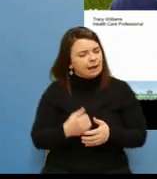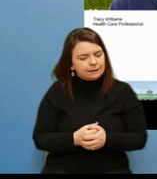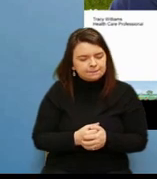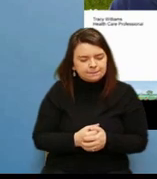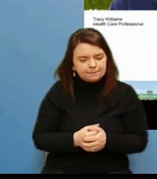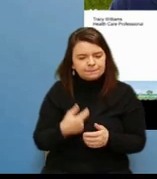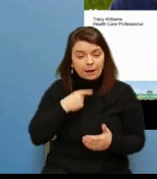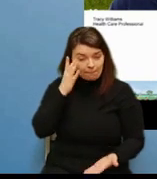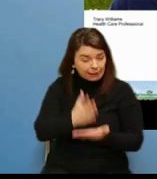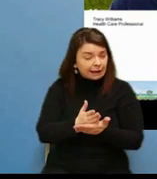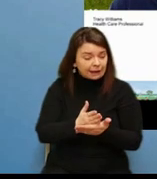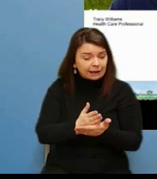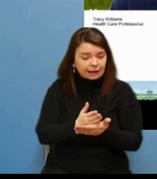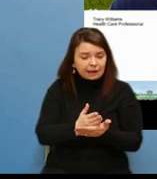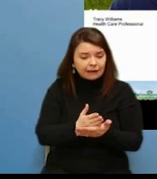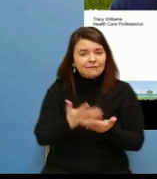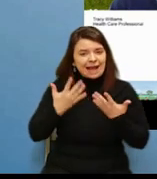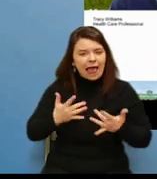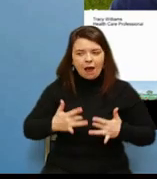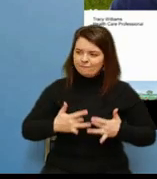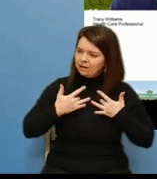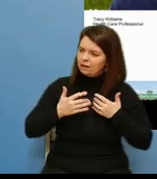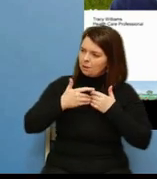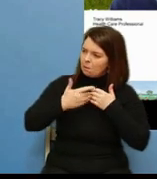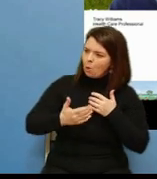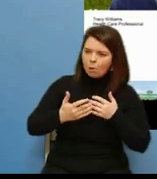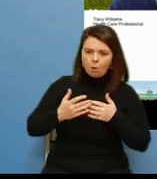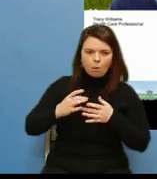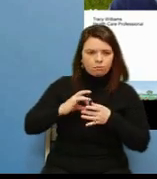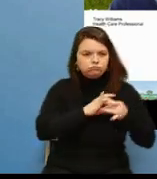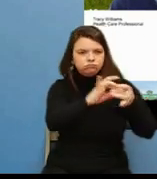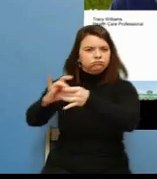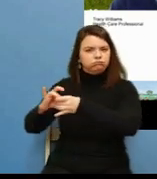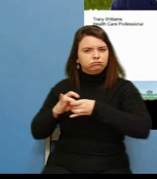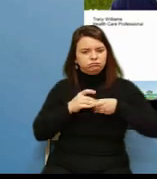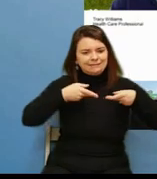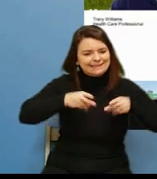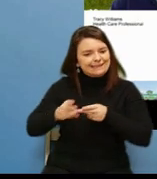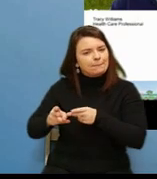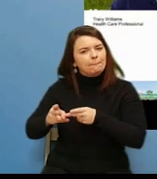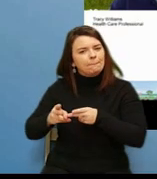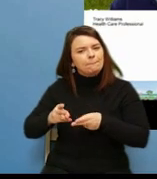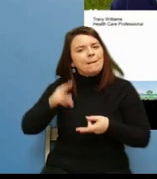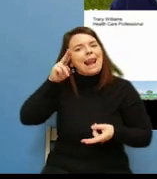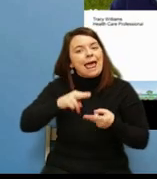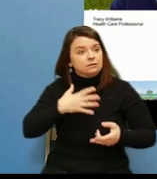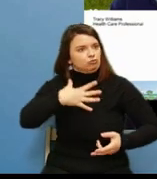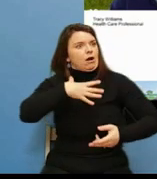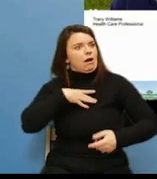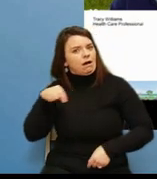is really positive. And I believe that we are more working like a